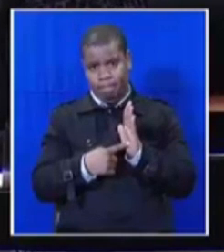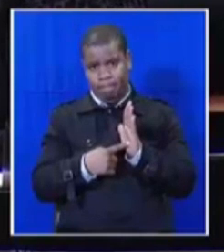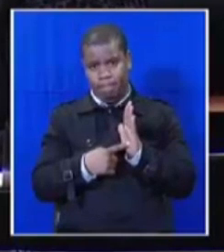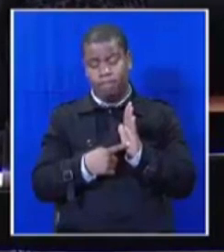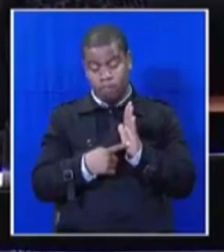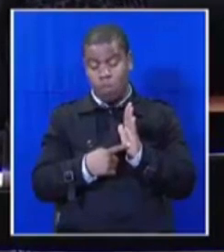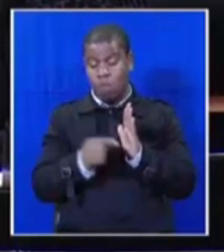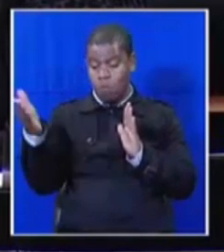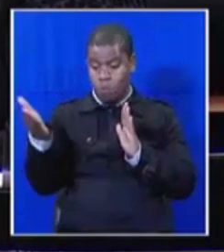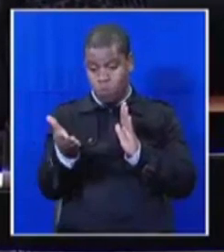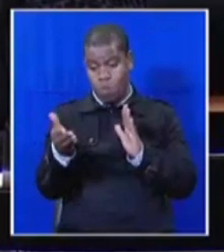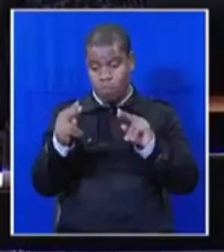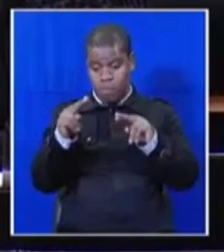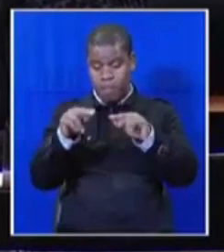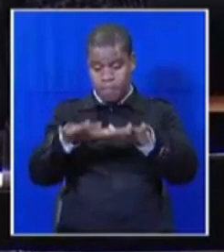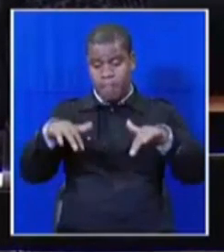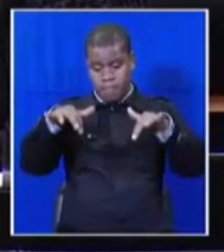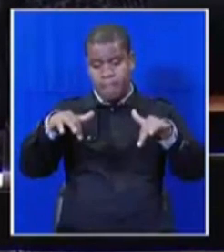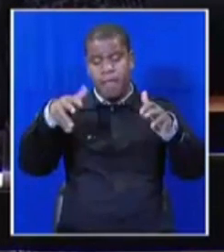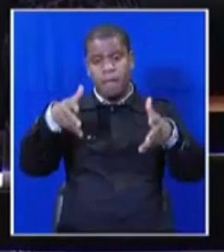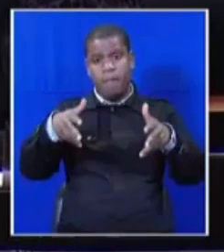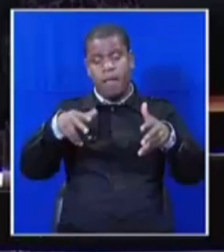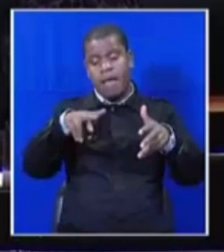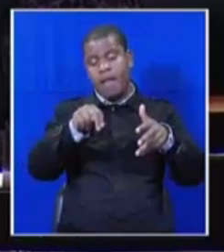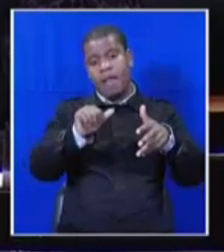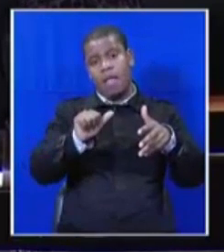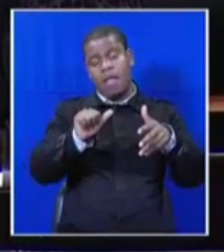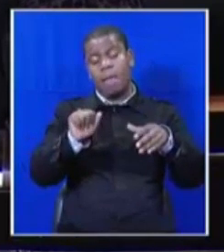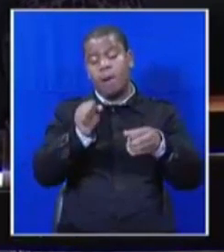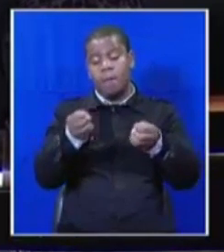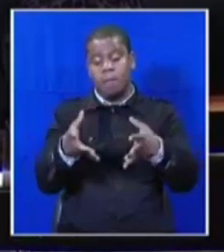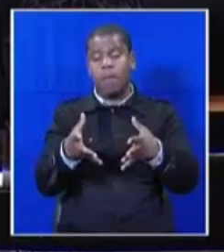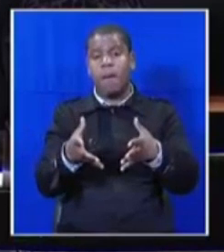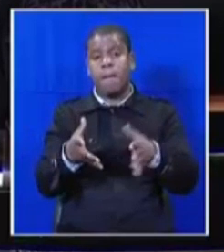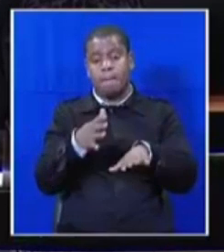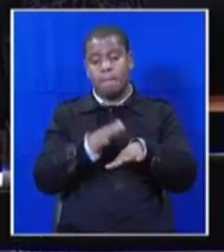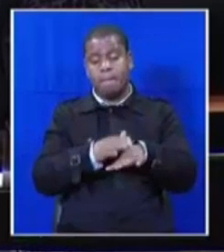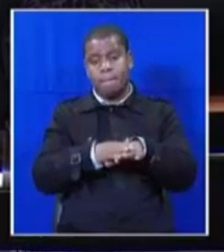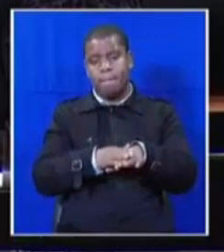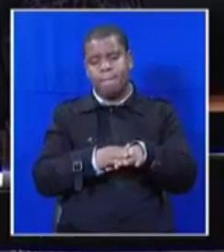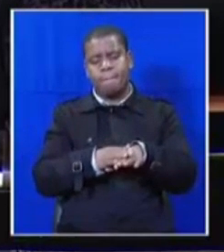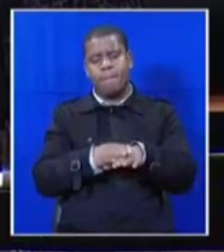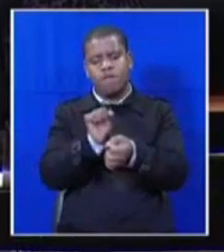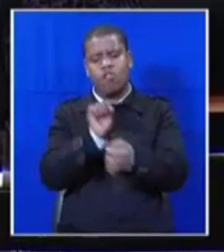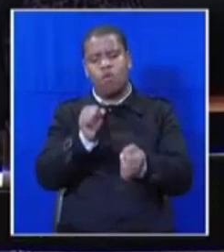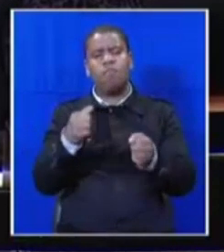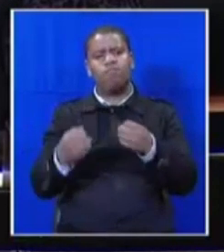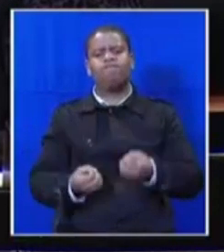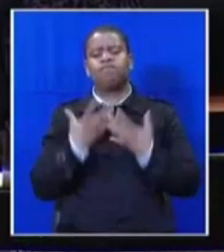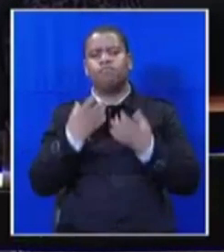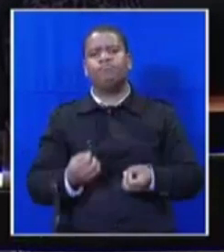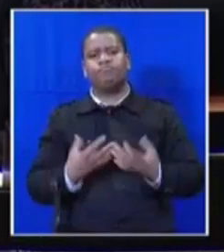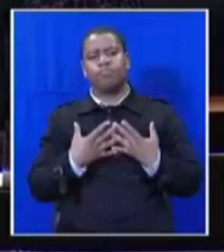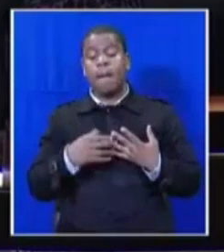affords members of the Assembly freedom of speech, this freedom is subjected to the rules